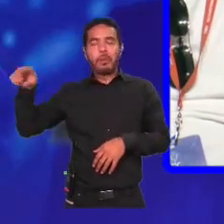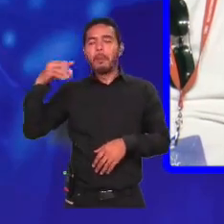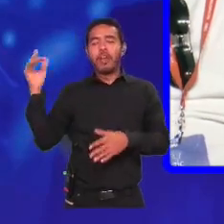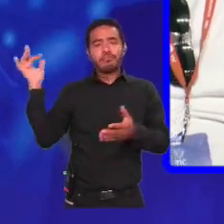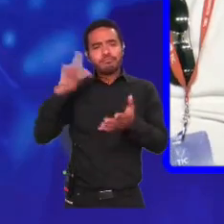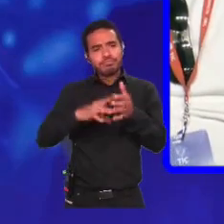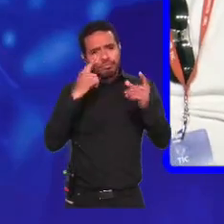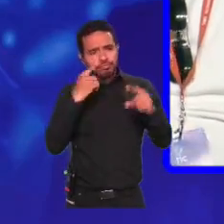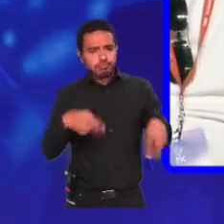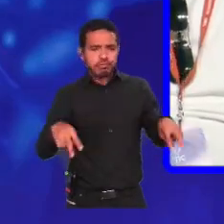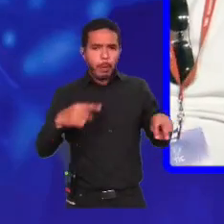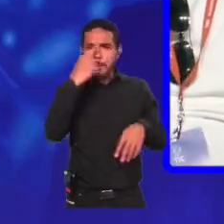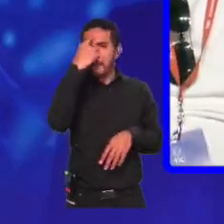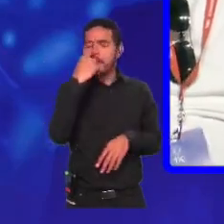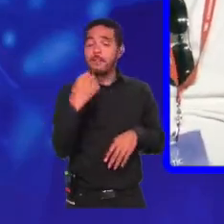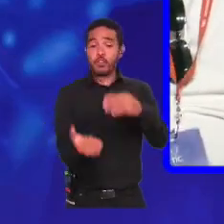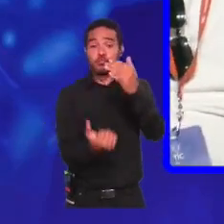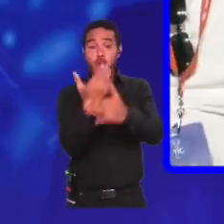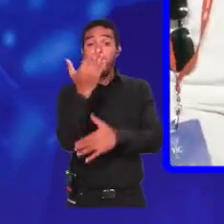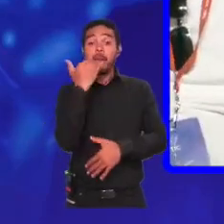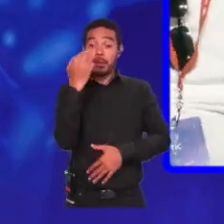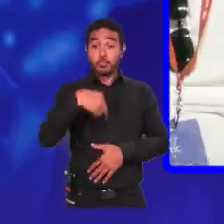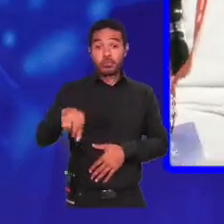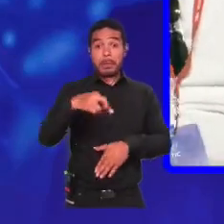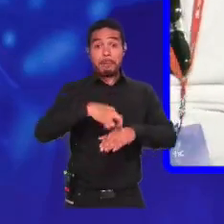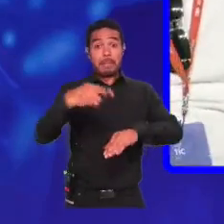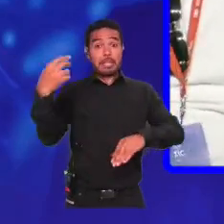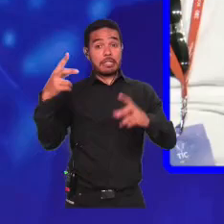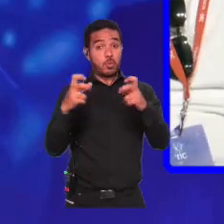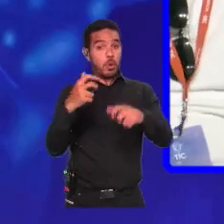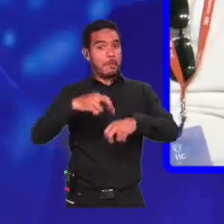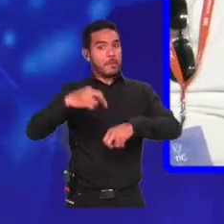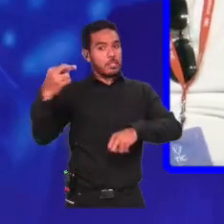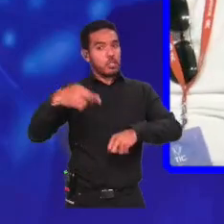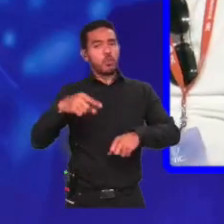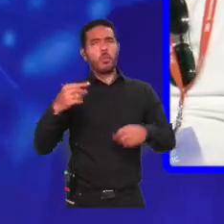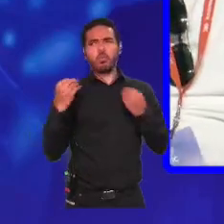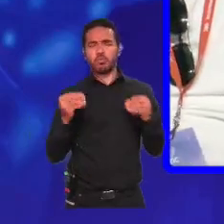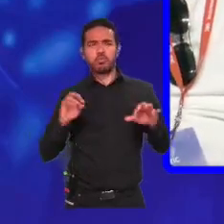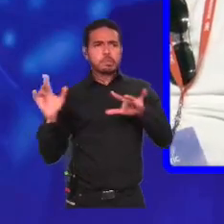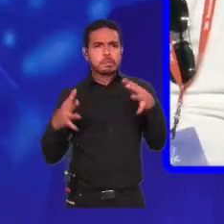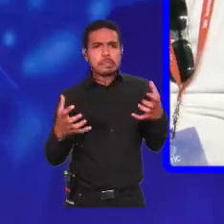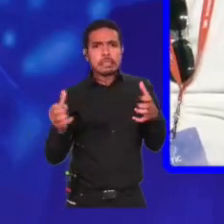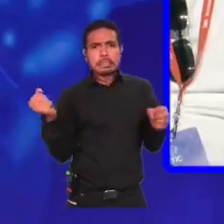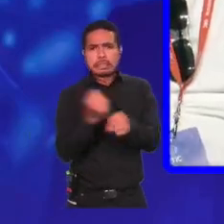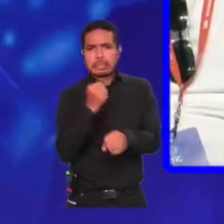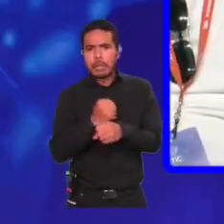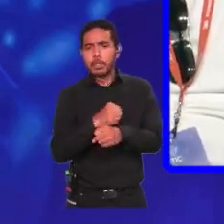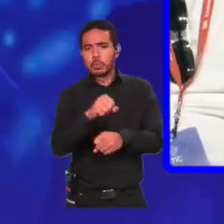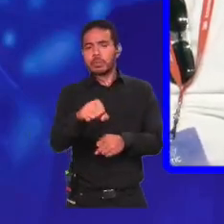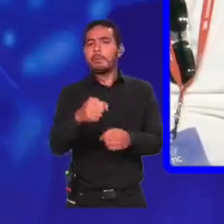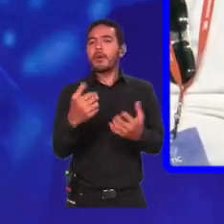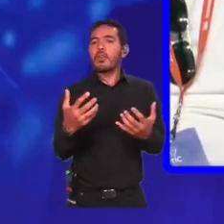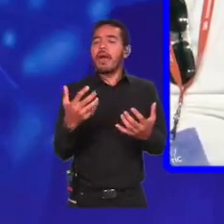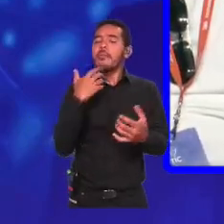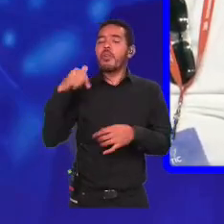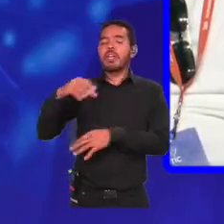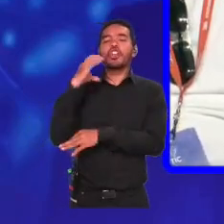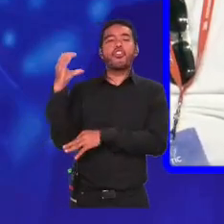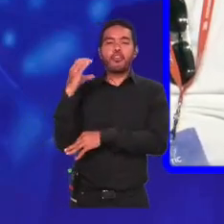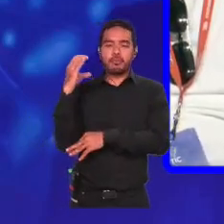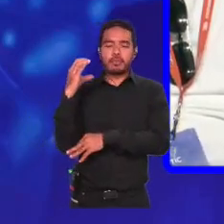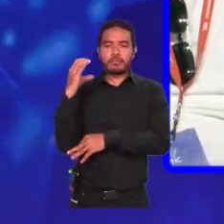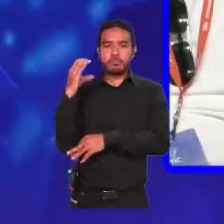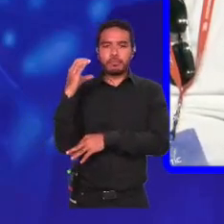I mean, your PlayStation, probably a lot of people want to work with you, but being in a country like Colombia,